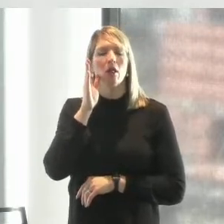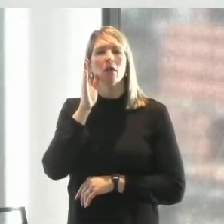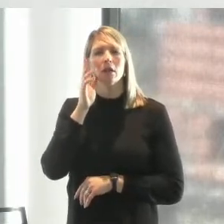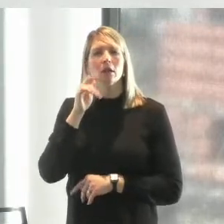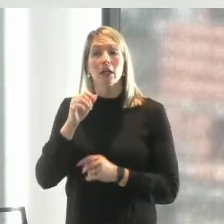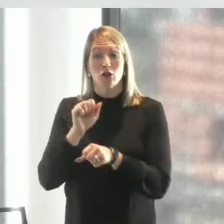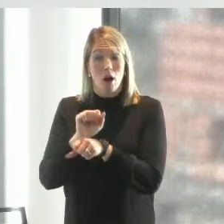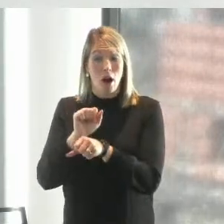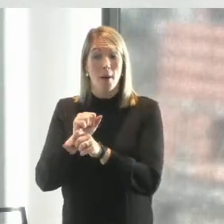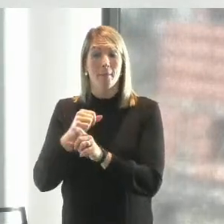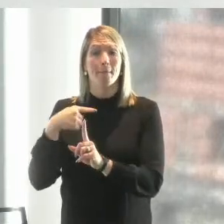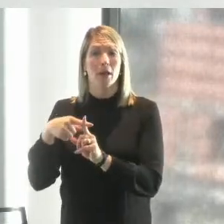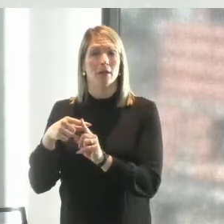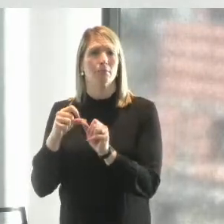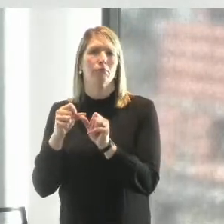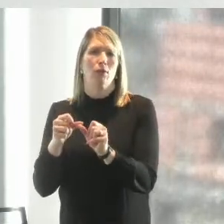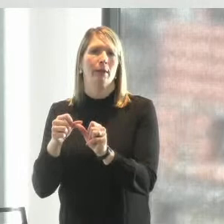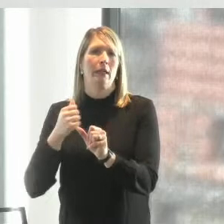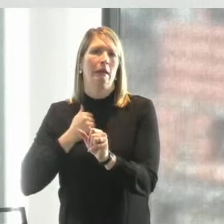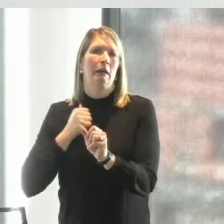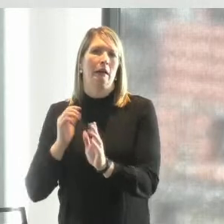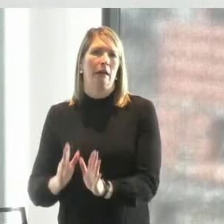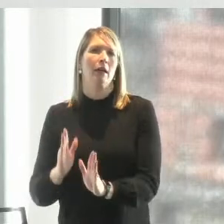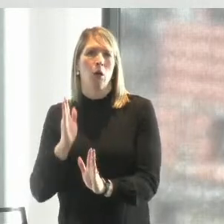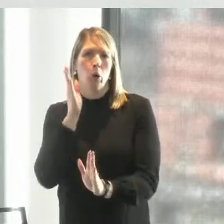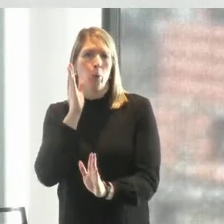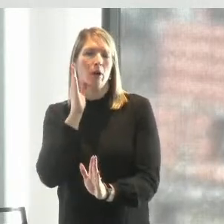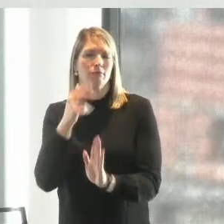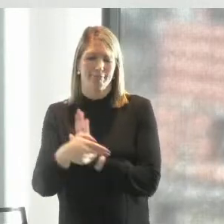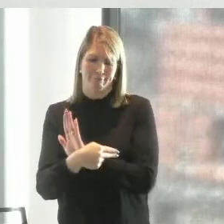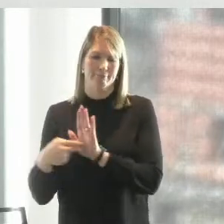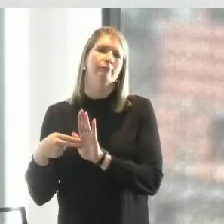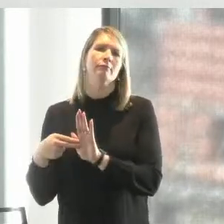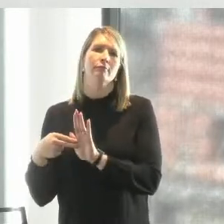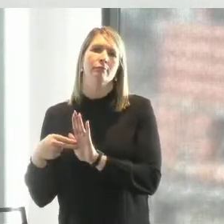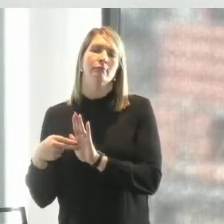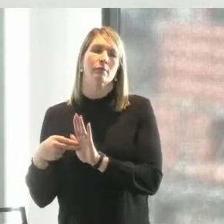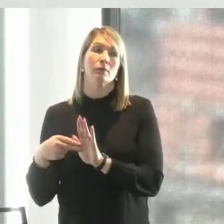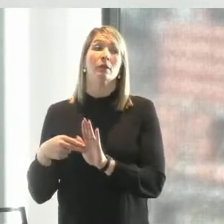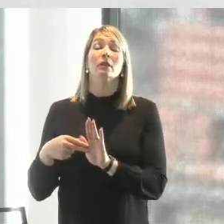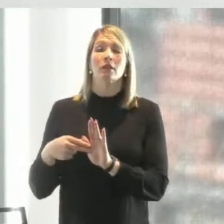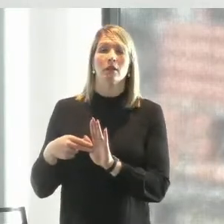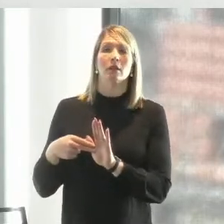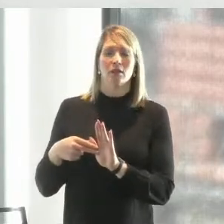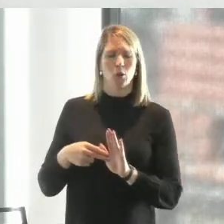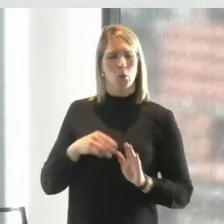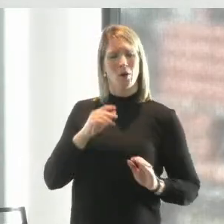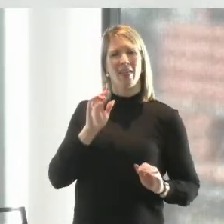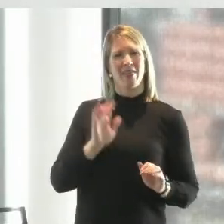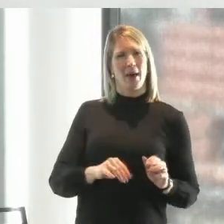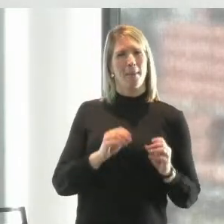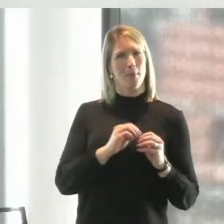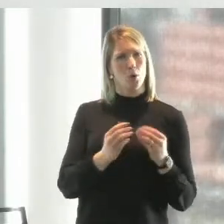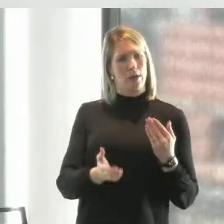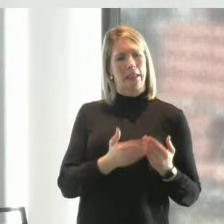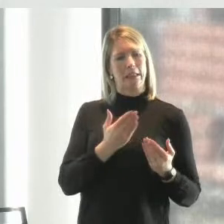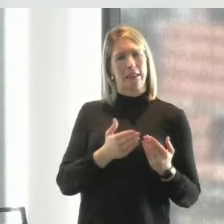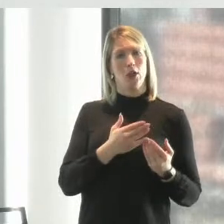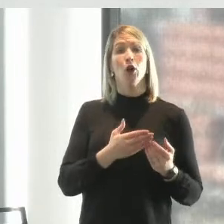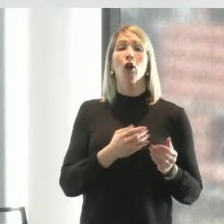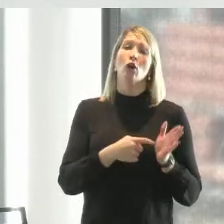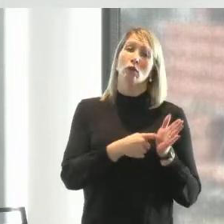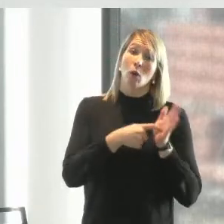We'll also entertain and encourage others as well, but we'll provide an additional layer of requirement that they must